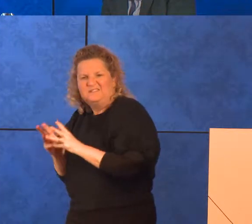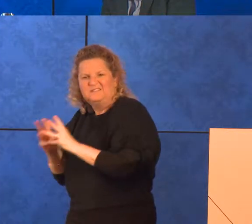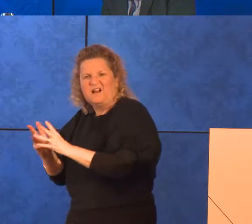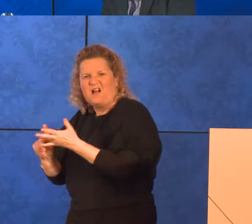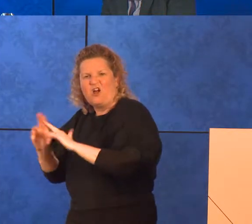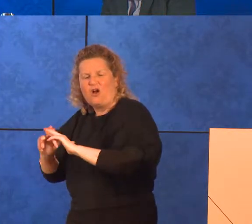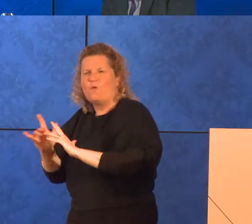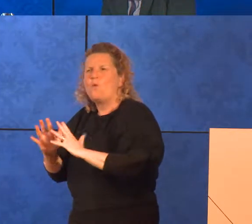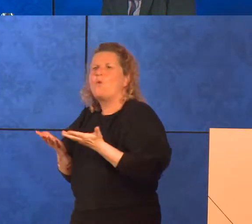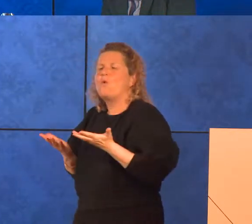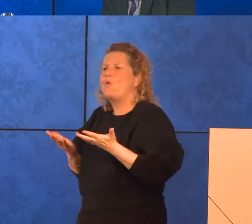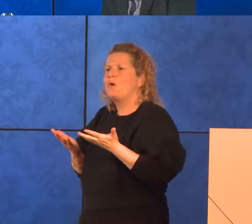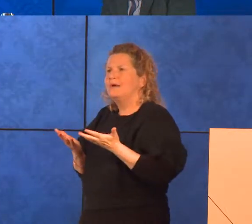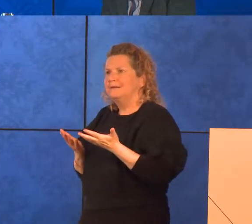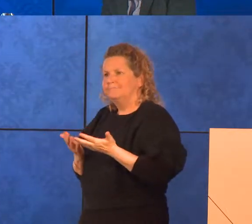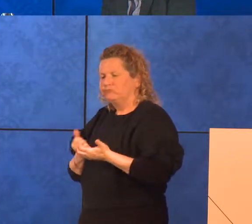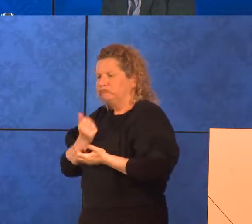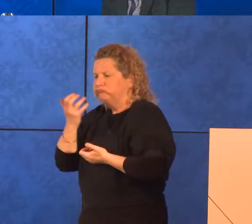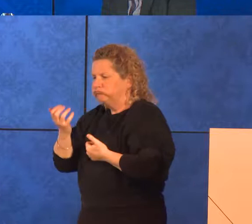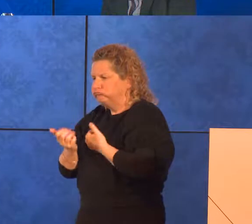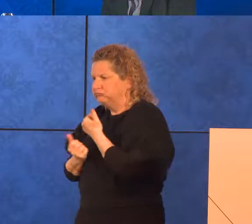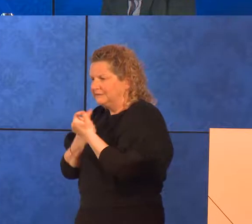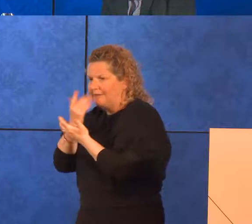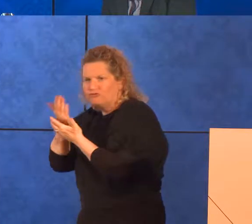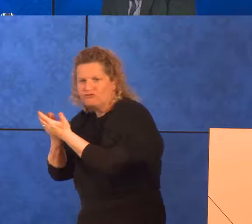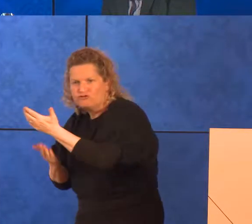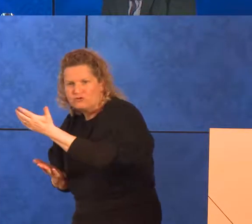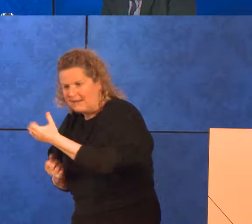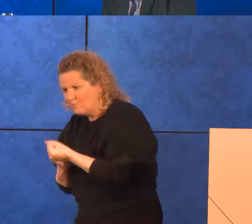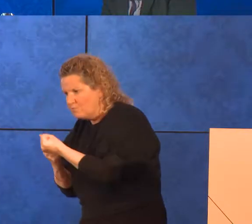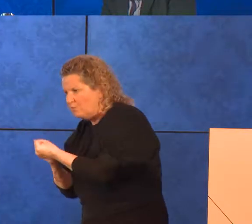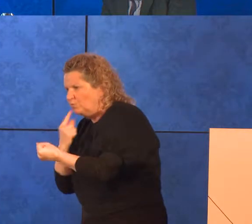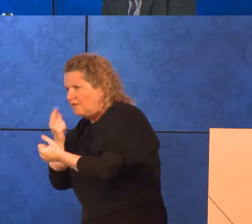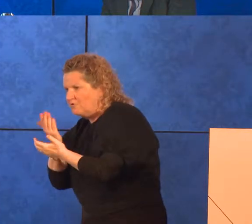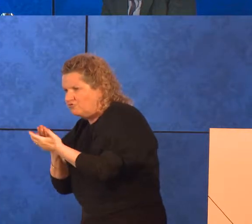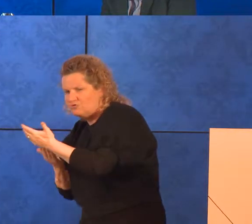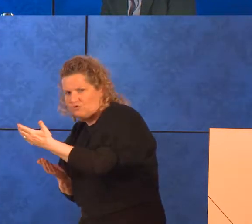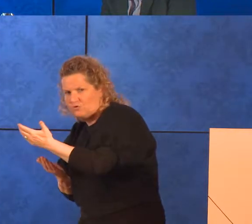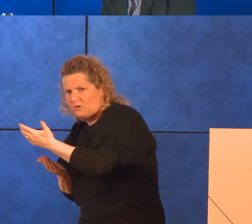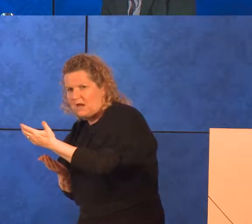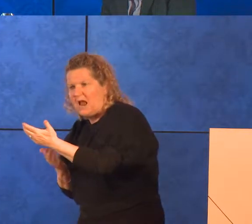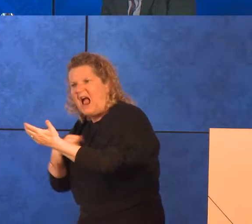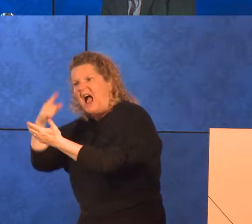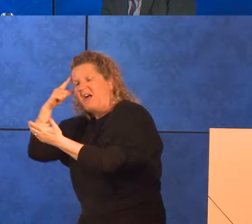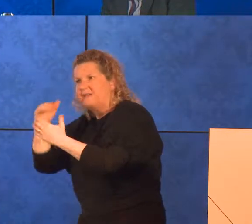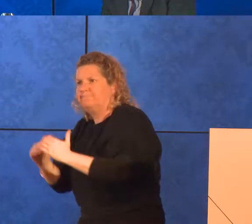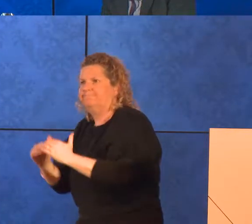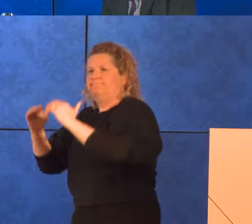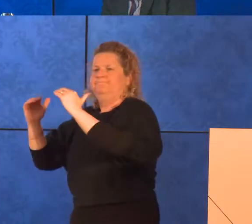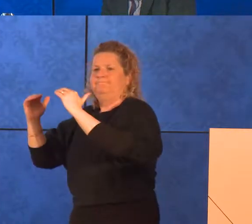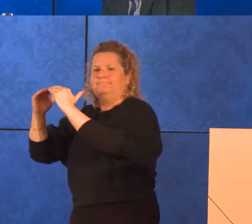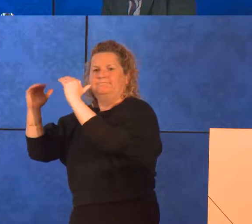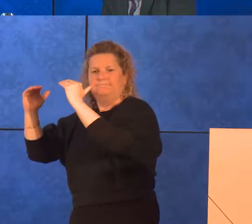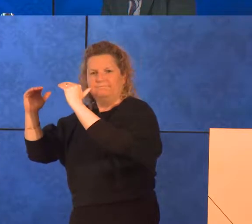people telling their stories, being supported to tell their stories, and it really set the standards quite high, I think, for the accessibility of that